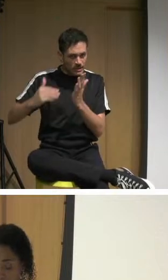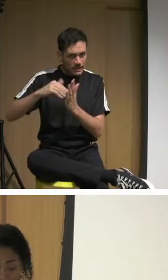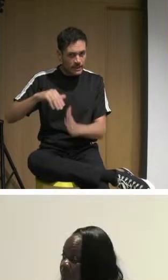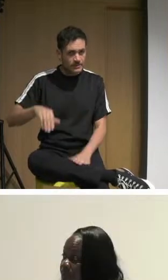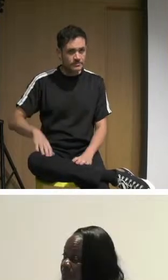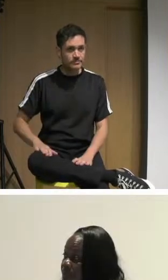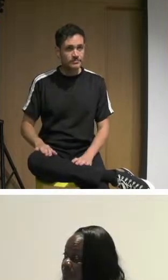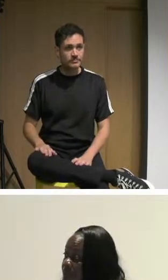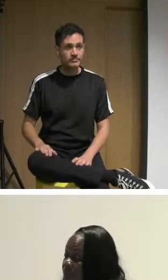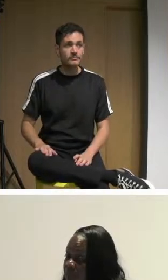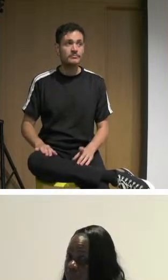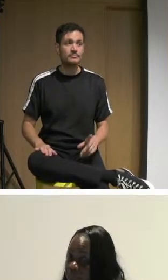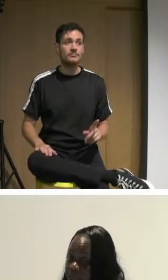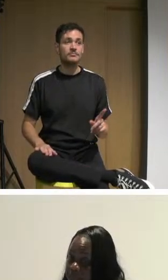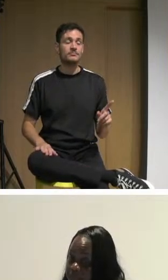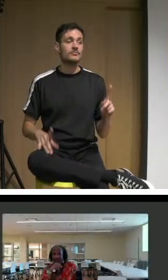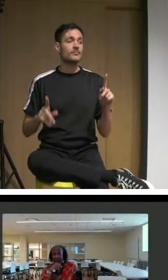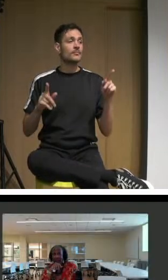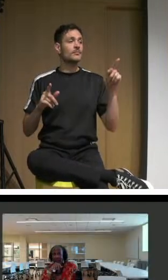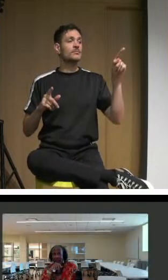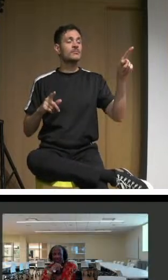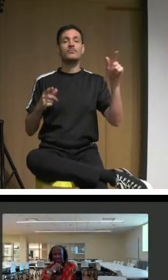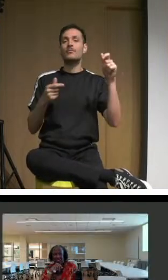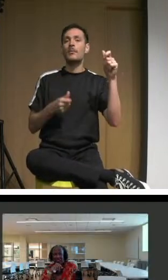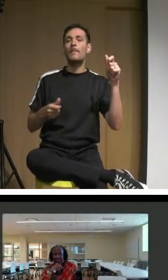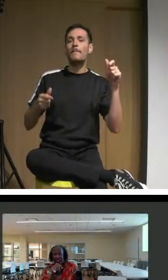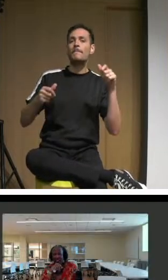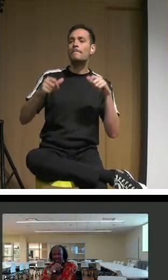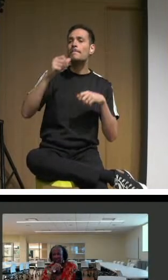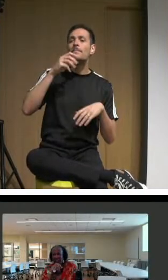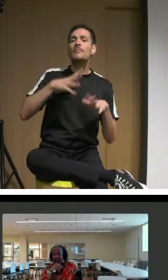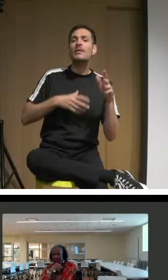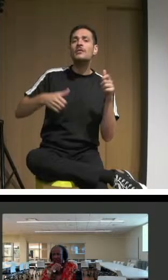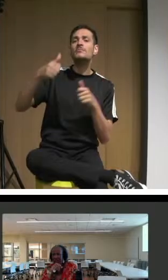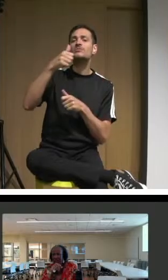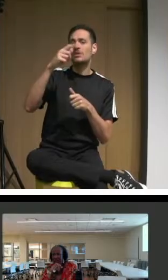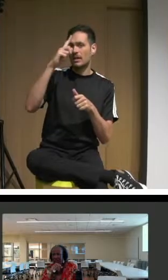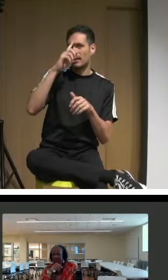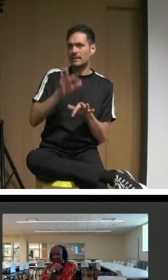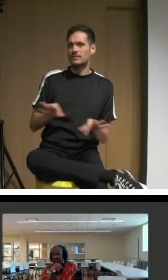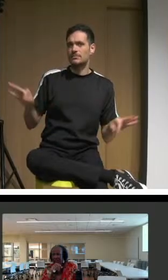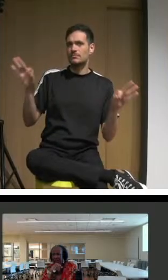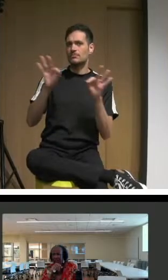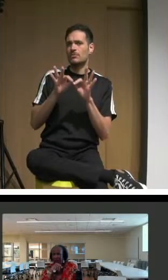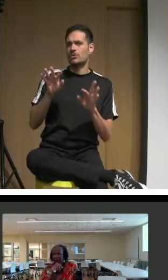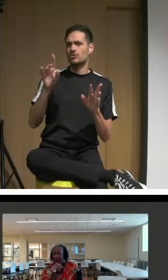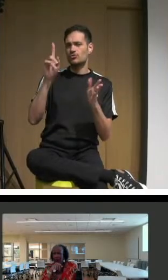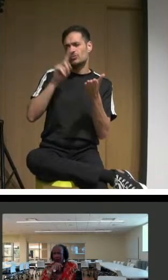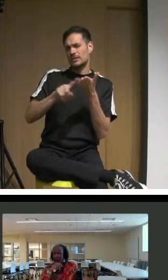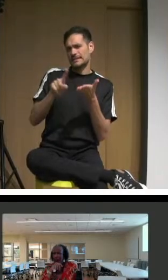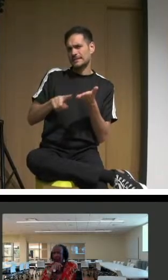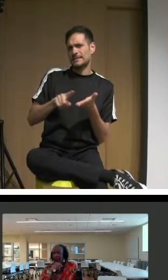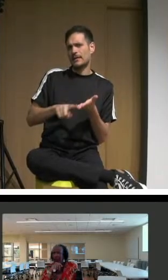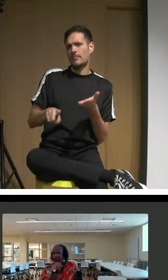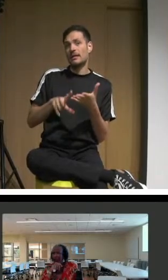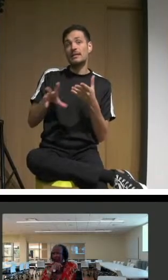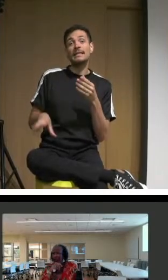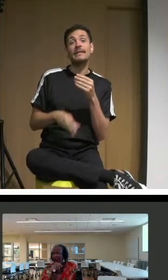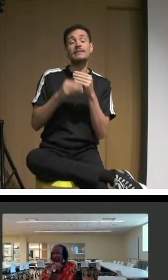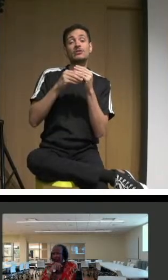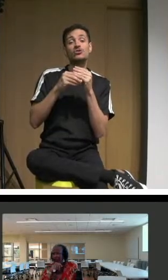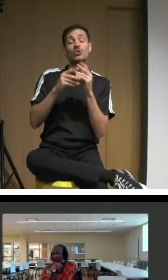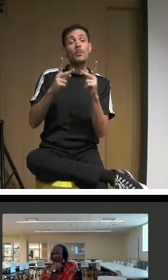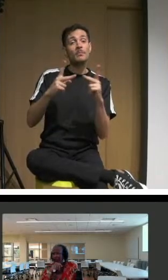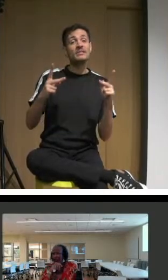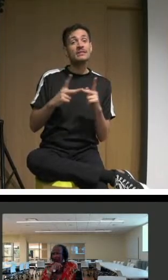And it's good to have Madam Chair, I think clarification. it would also be pertinent to examine not just the additional positions that were a part of the